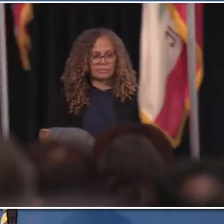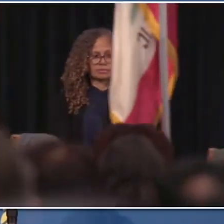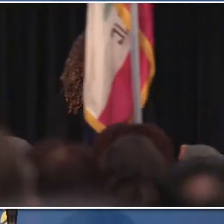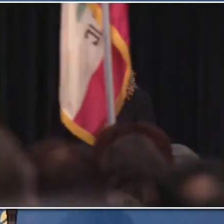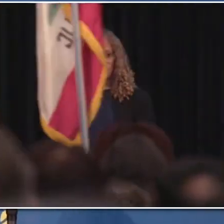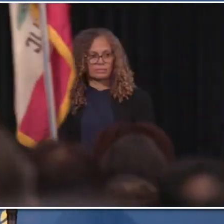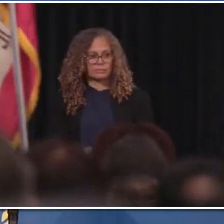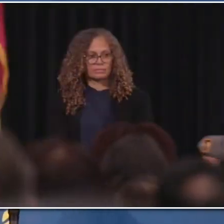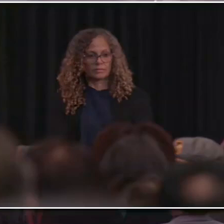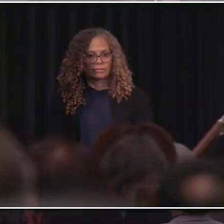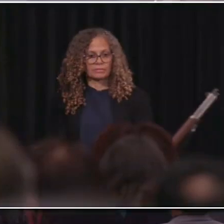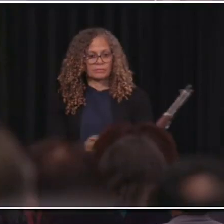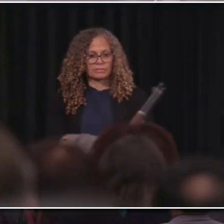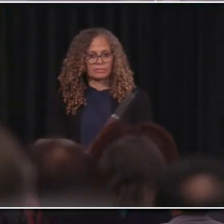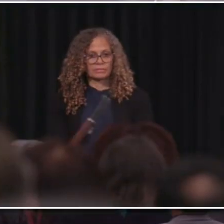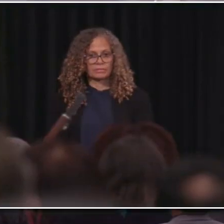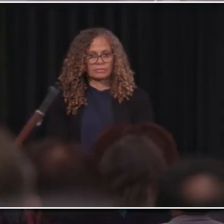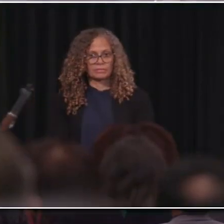left,